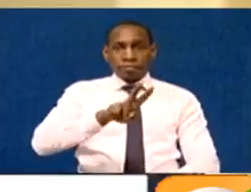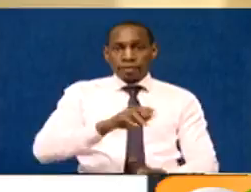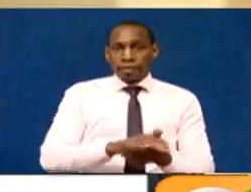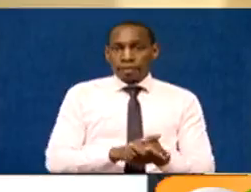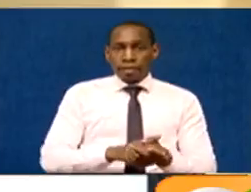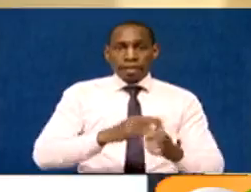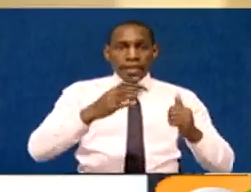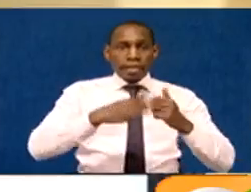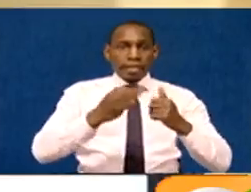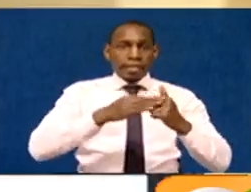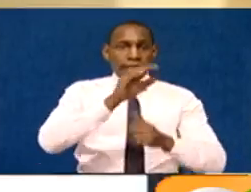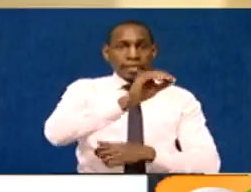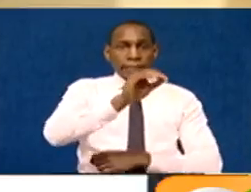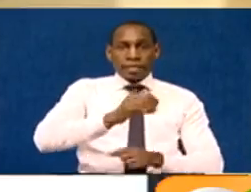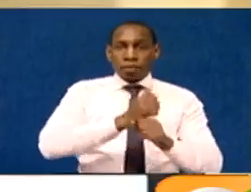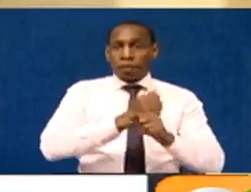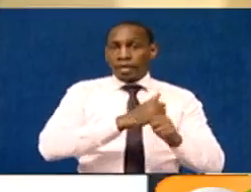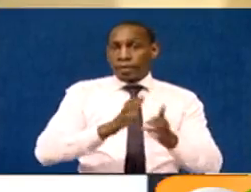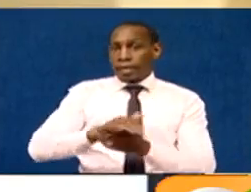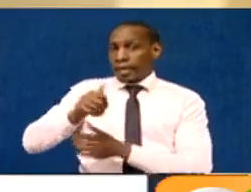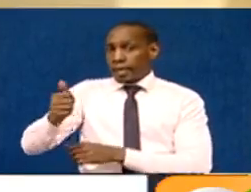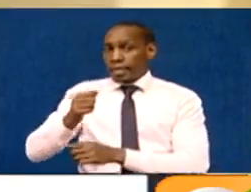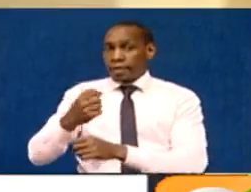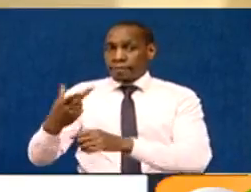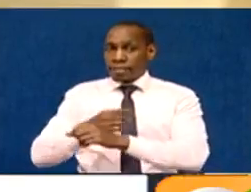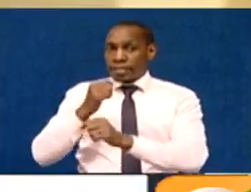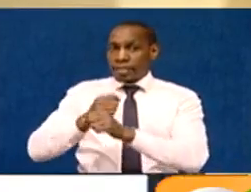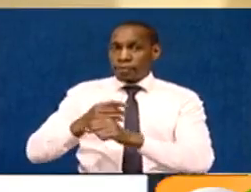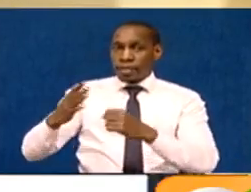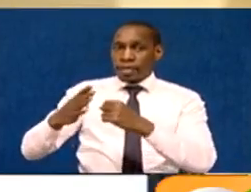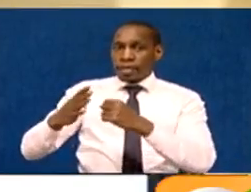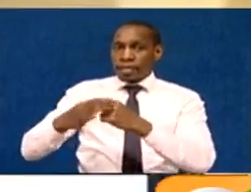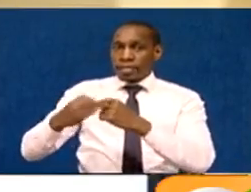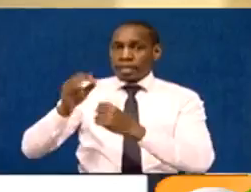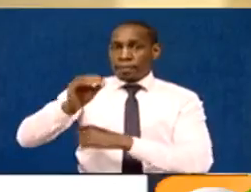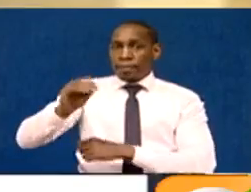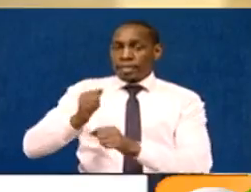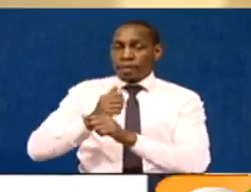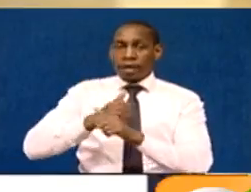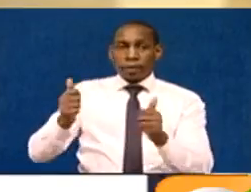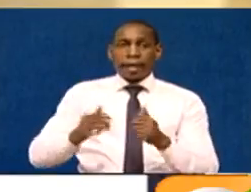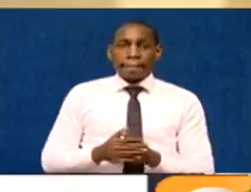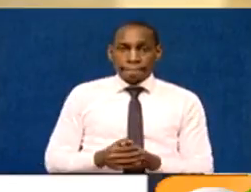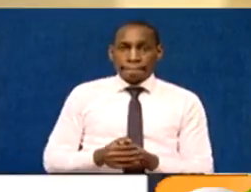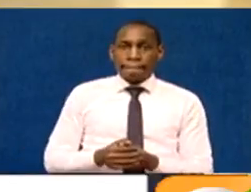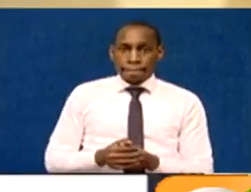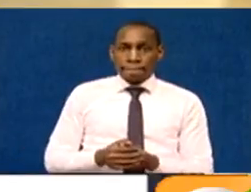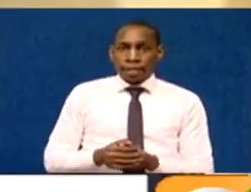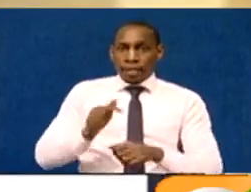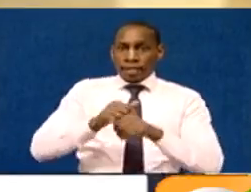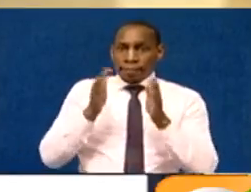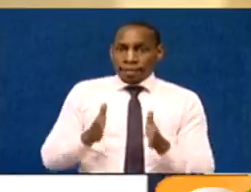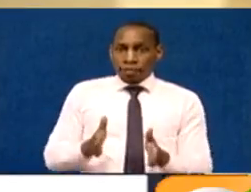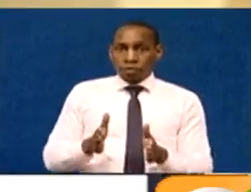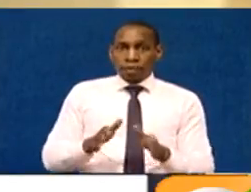was 98% effective, and the other one was 89% effective after somebody has